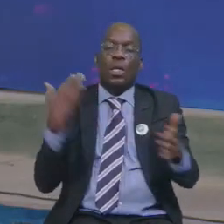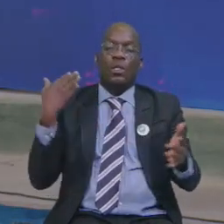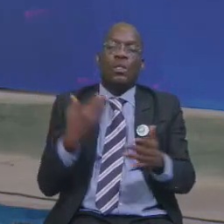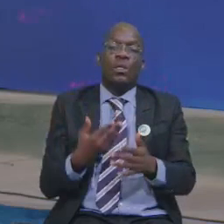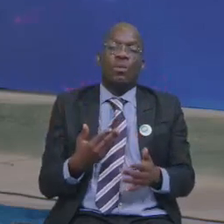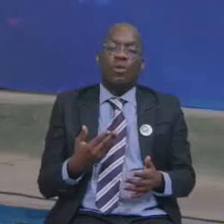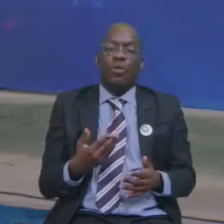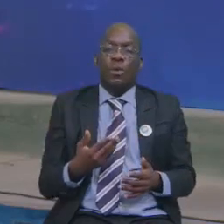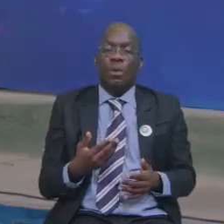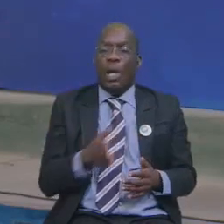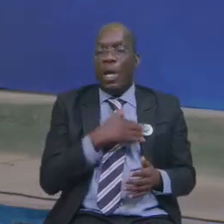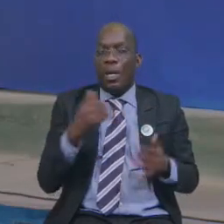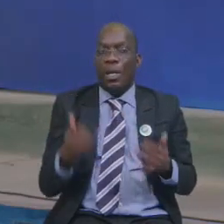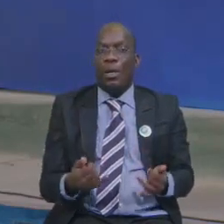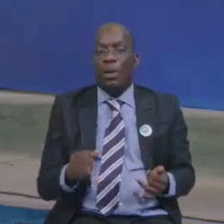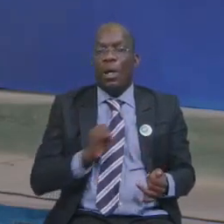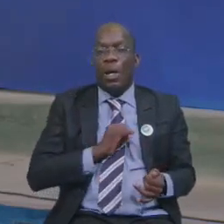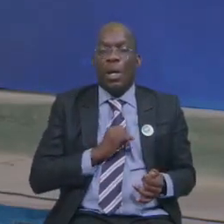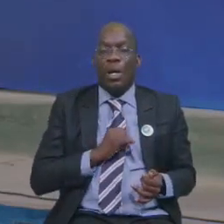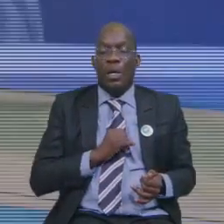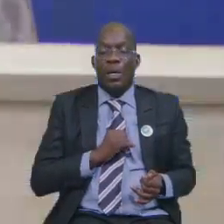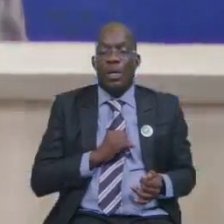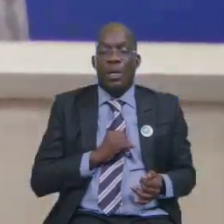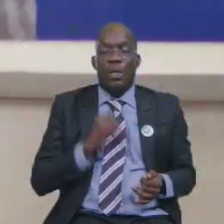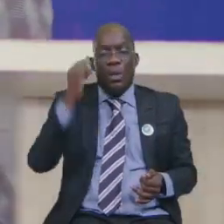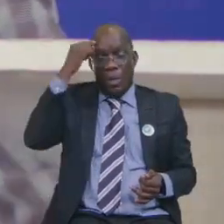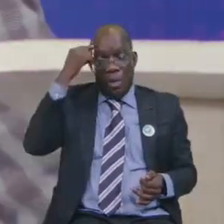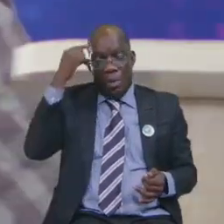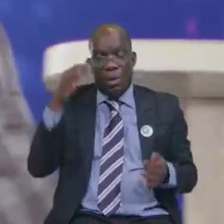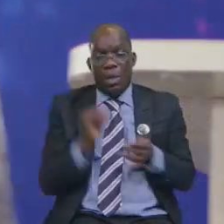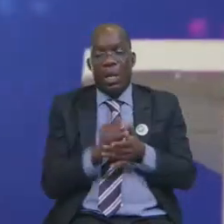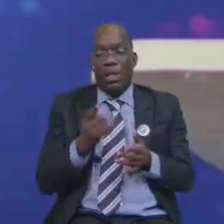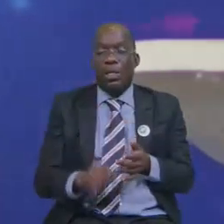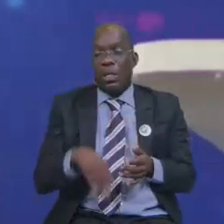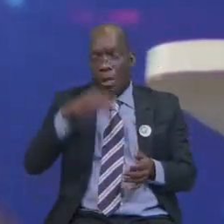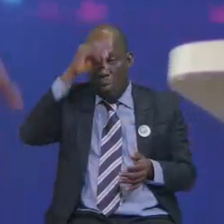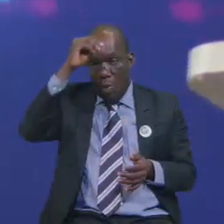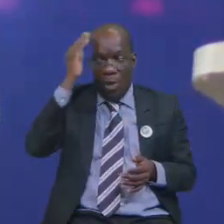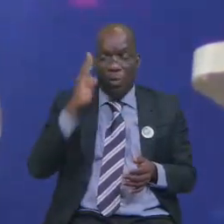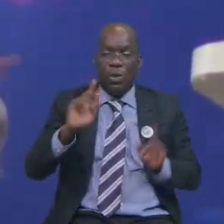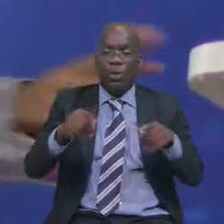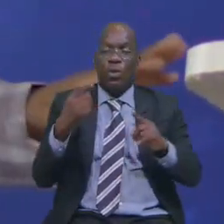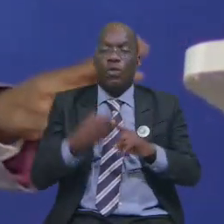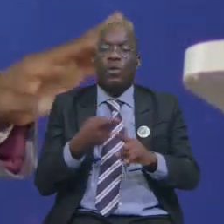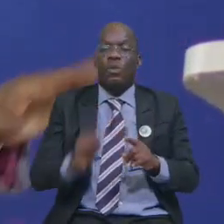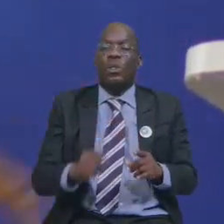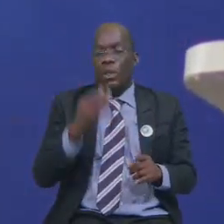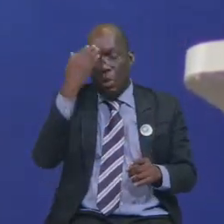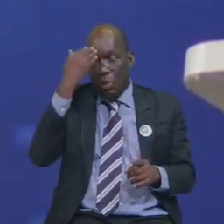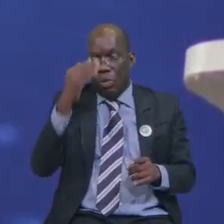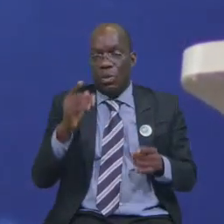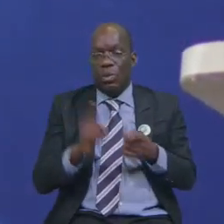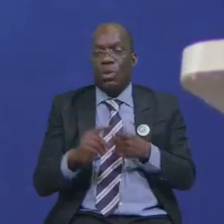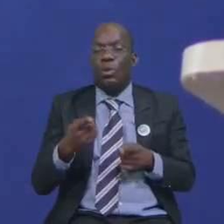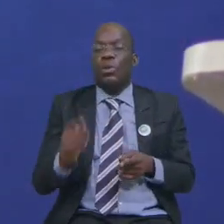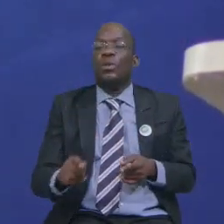school. And now I thought the mind will go from the known to the unknown. This is totally